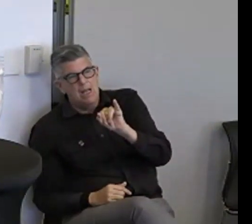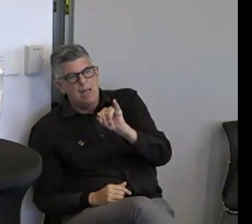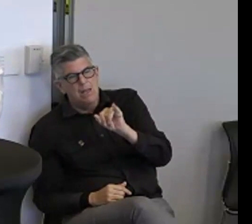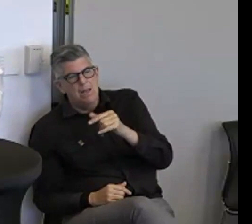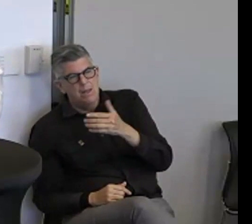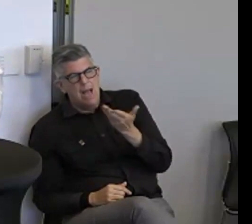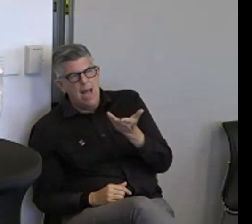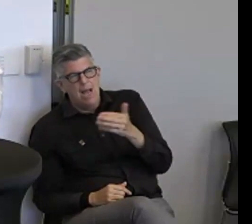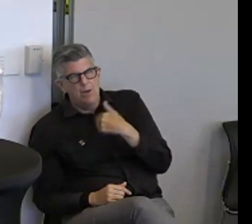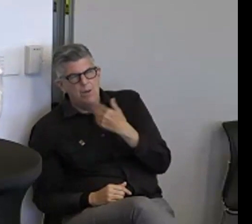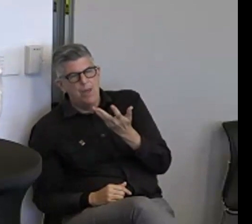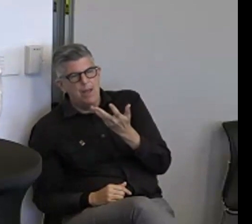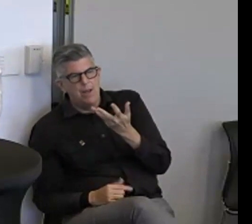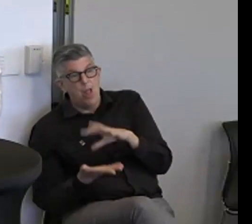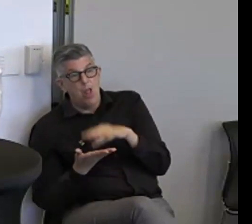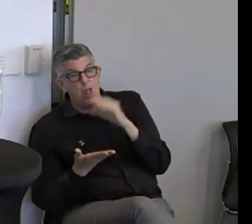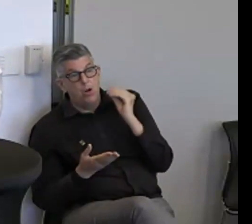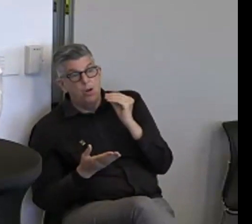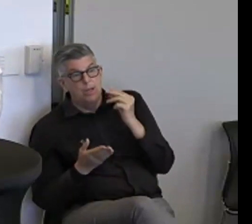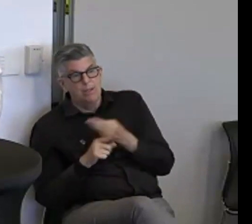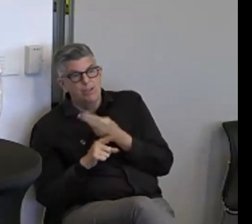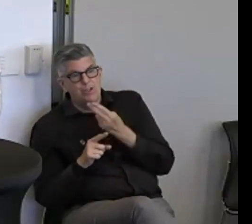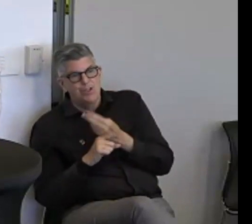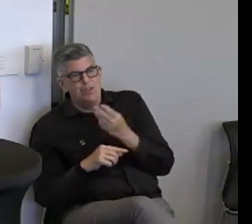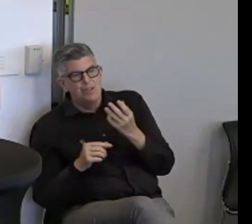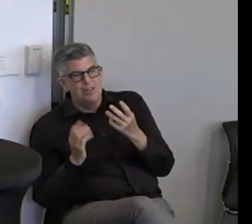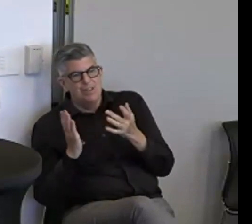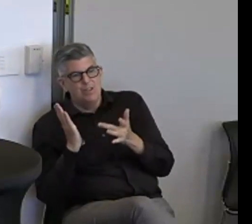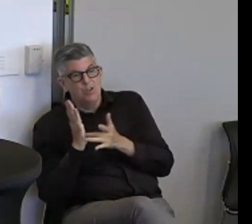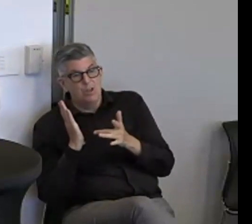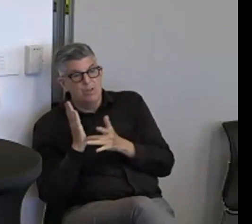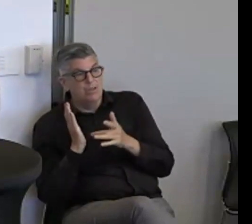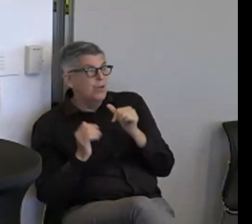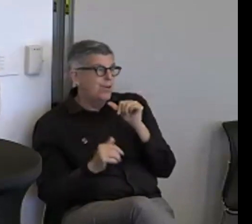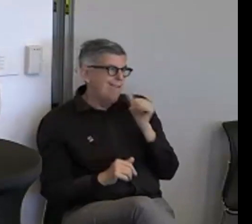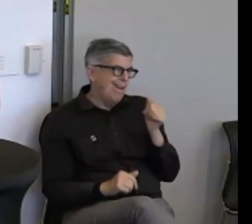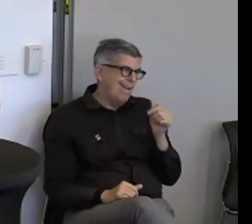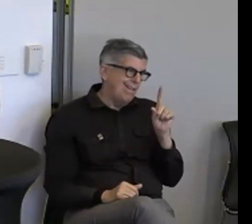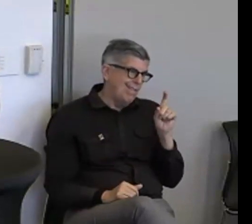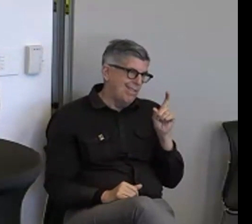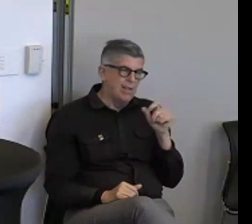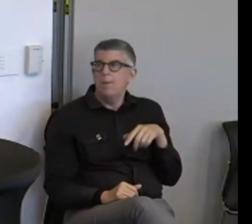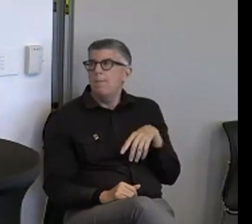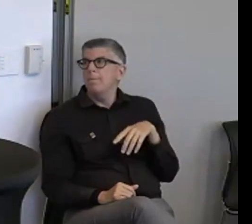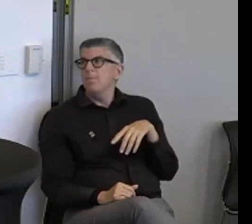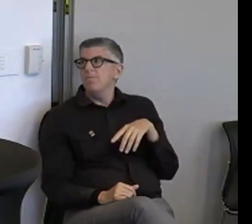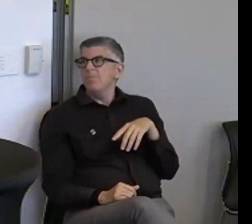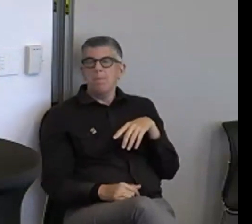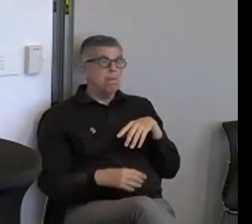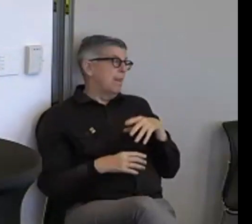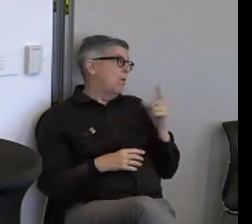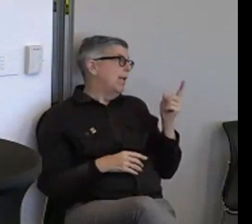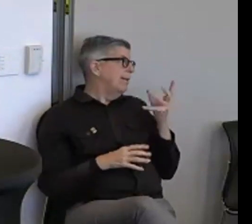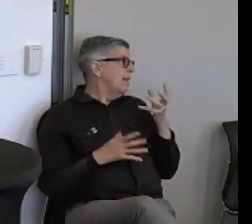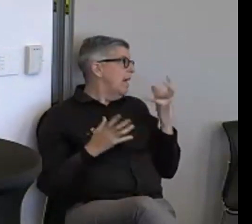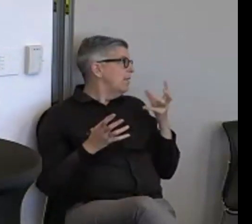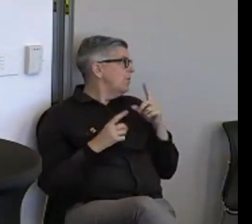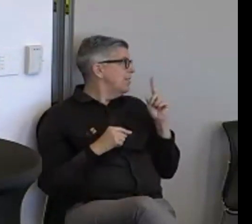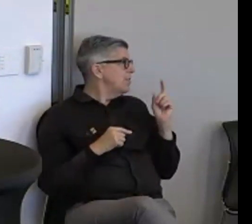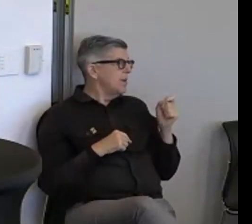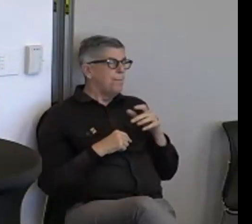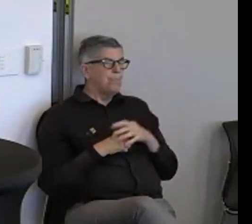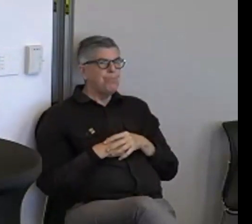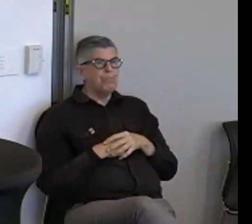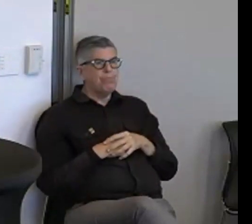making better or learning to make use of these tools or not? Whoa, loaded questions. I think in